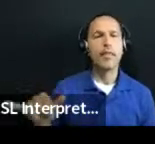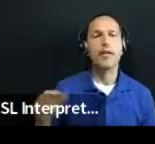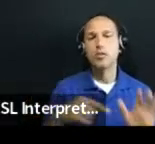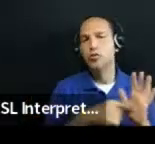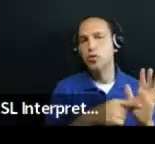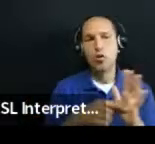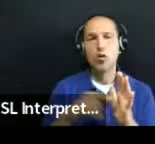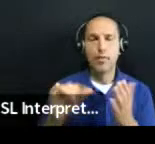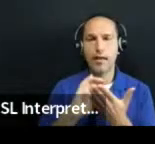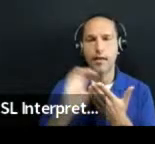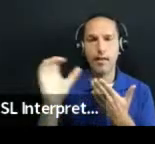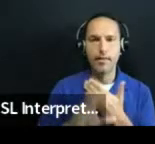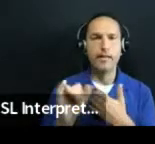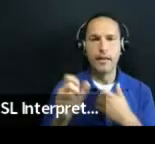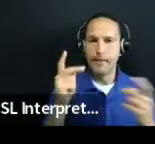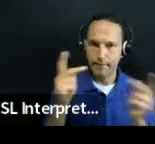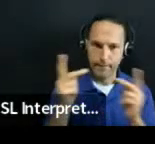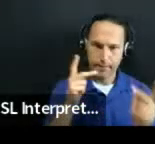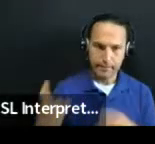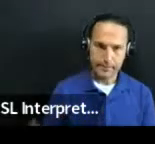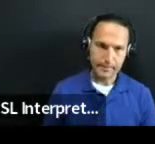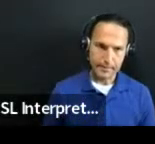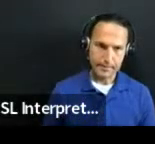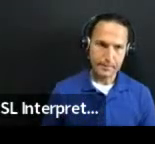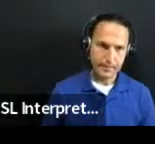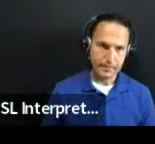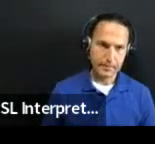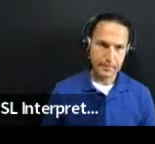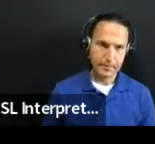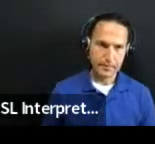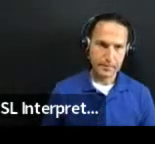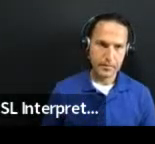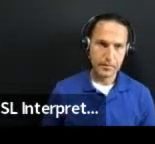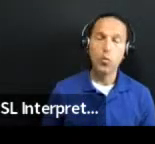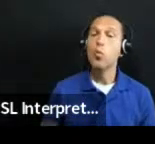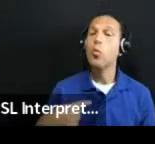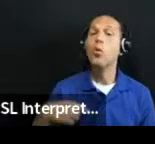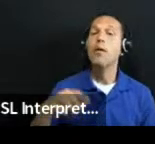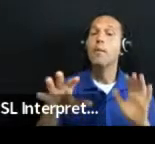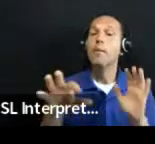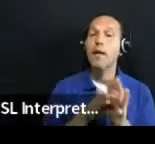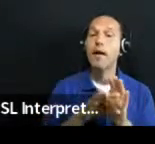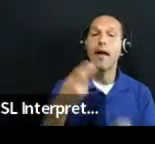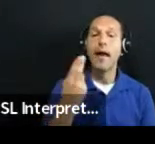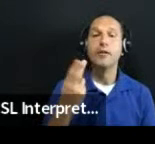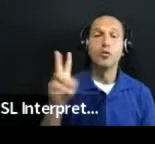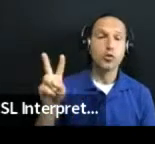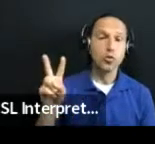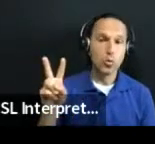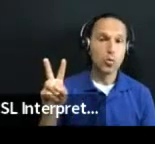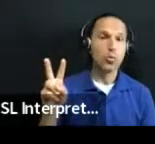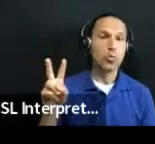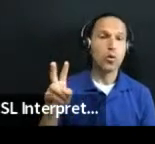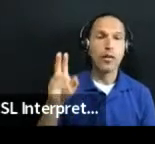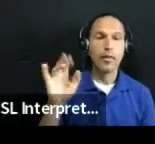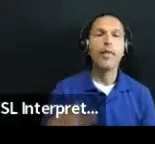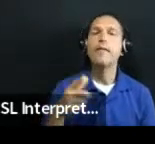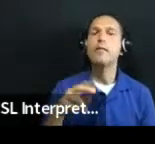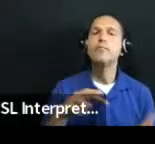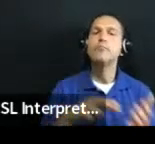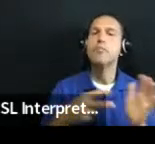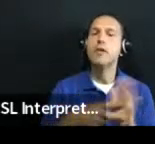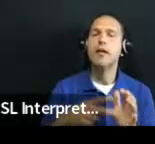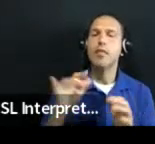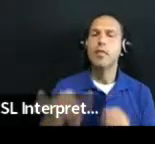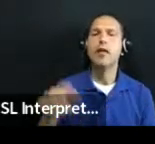on the calendar that's visible at the time. We chose to start with H2s because this is intended as a